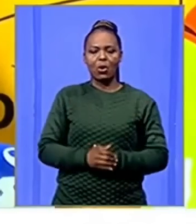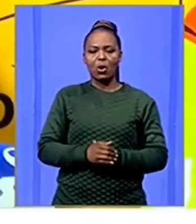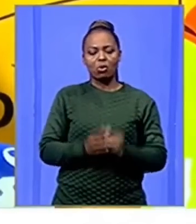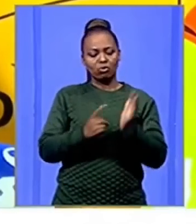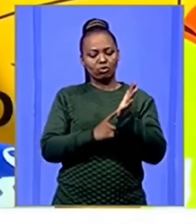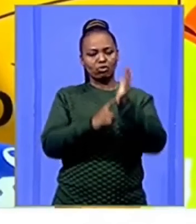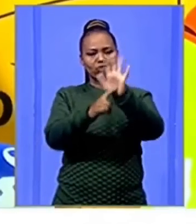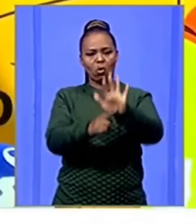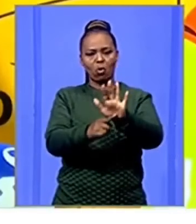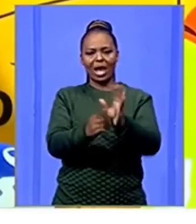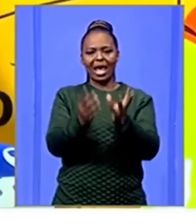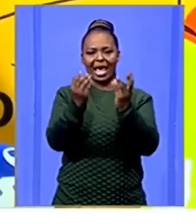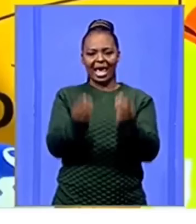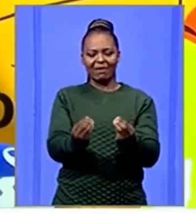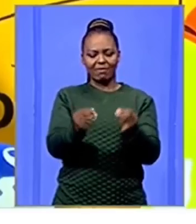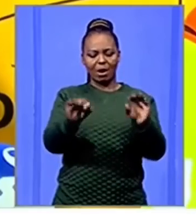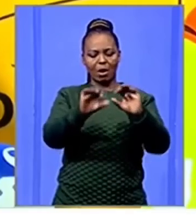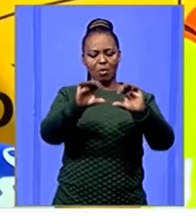3 junction boxes